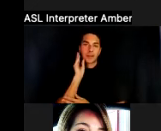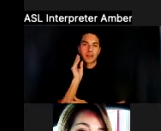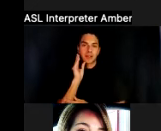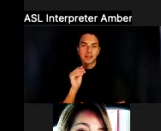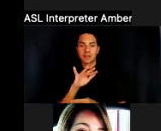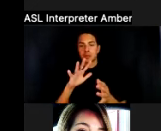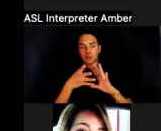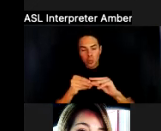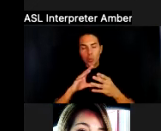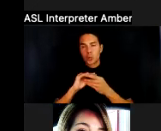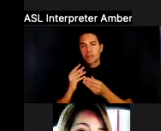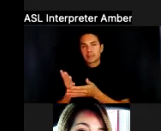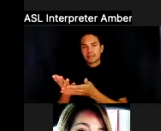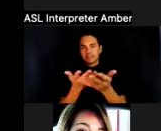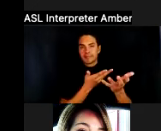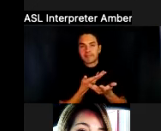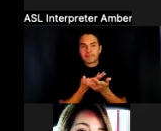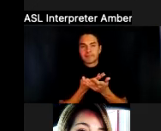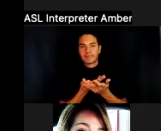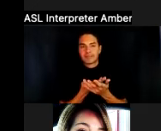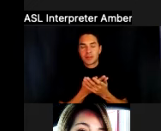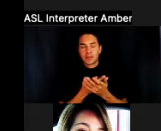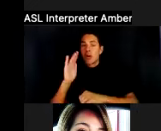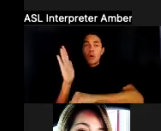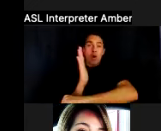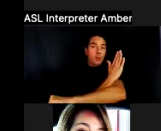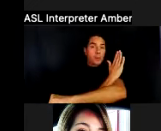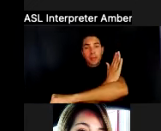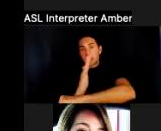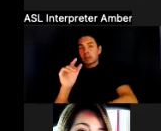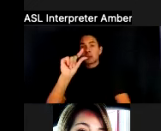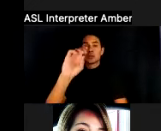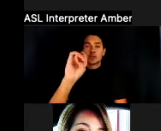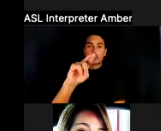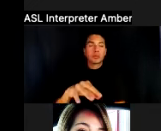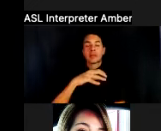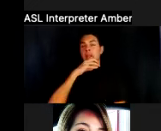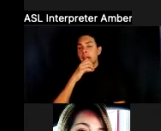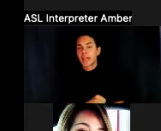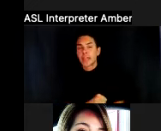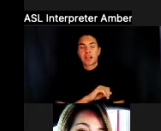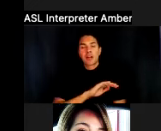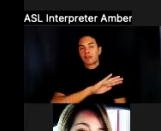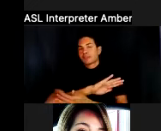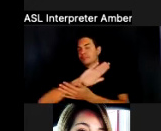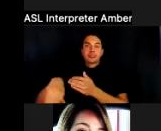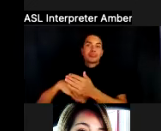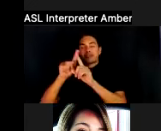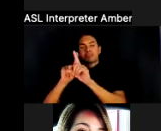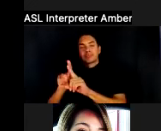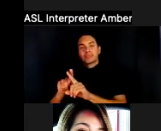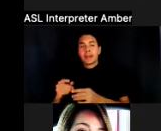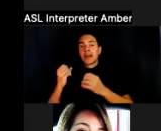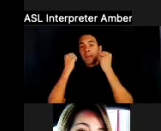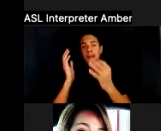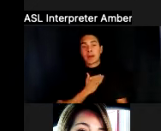stories. So this is across all spectrums of gender, age, right? And thinking about how so many of our